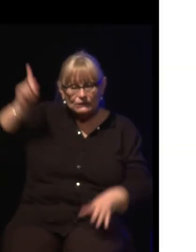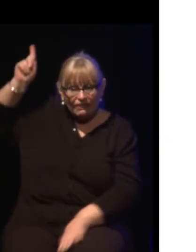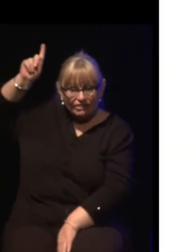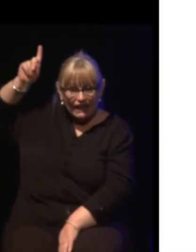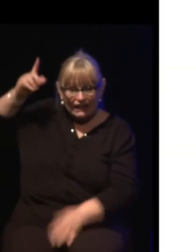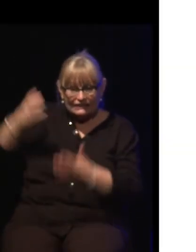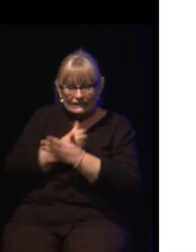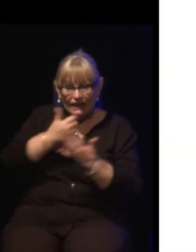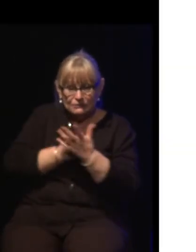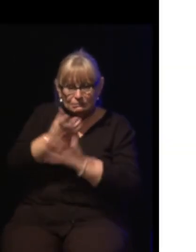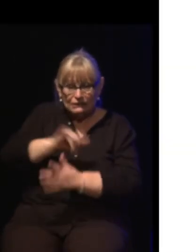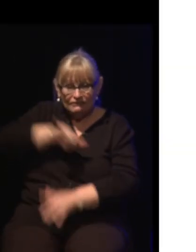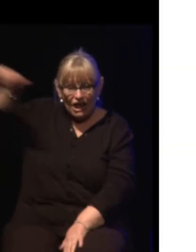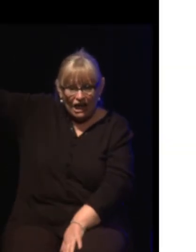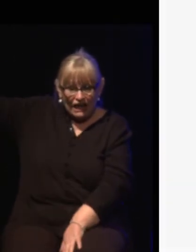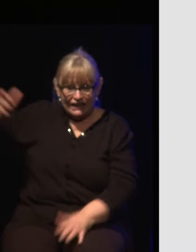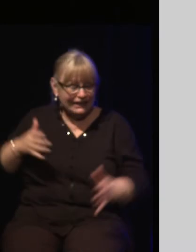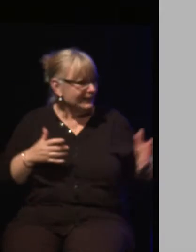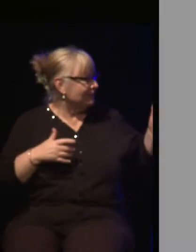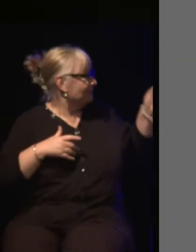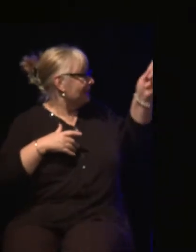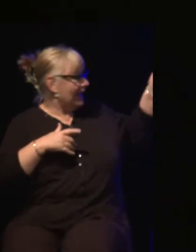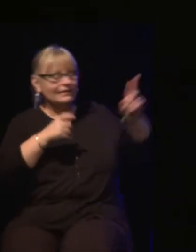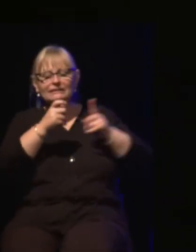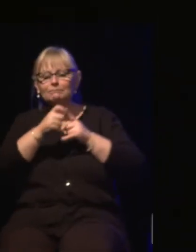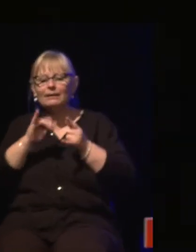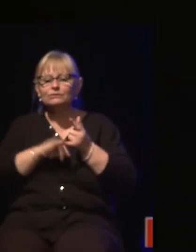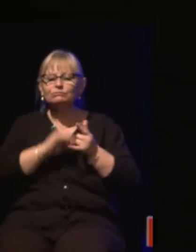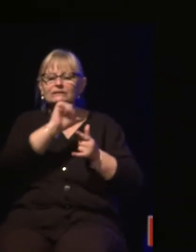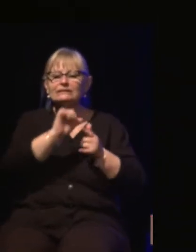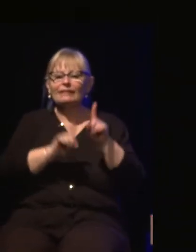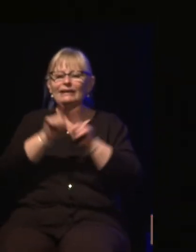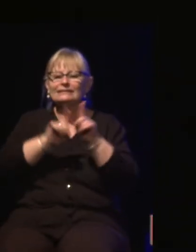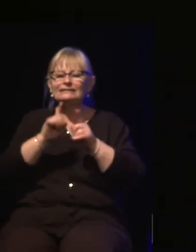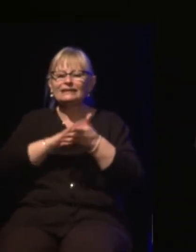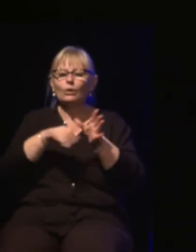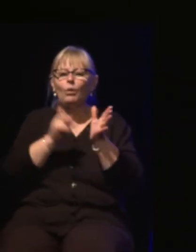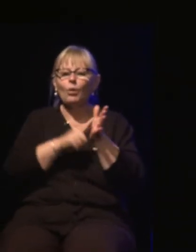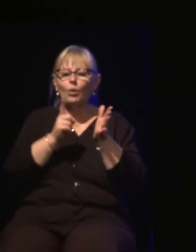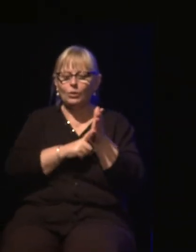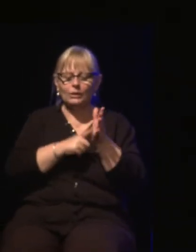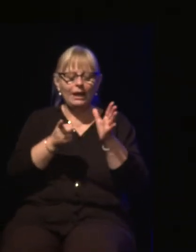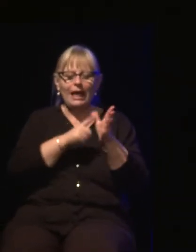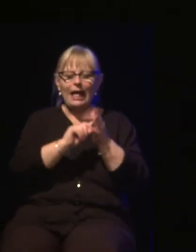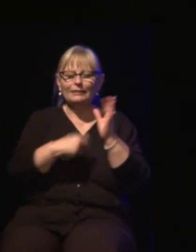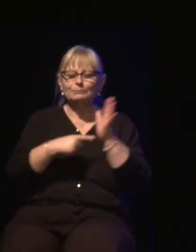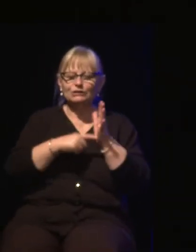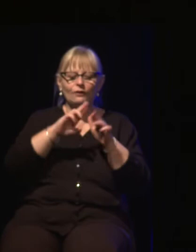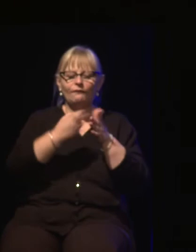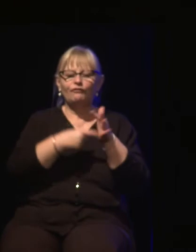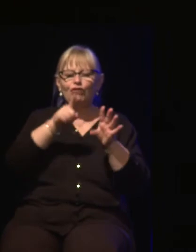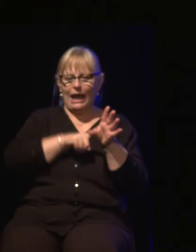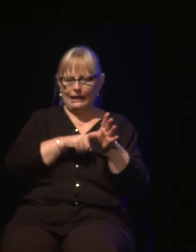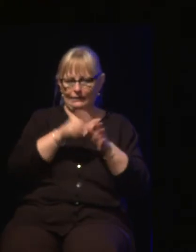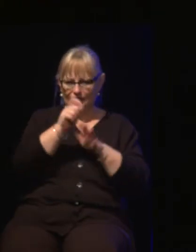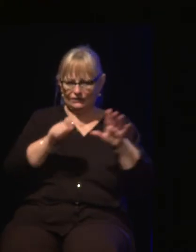Save them a trip. This is also Palm Springs. This is City Hall by the famous architect Albert Frey.